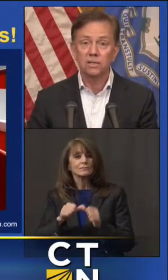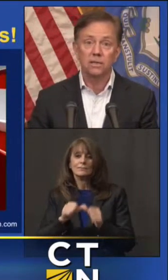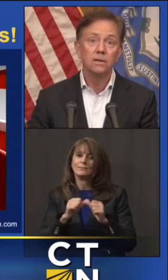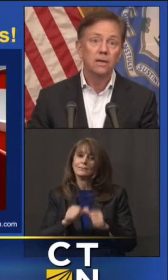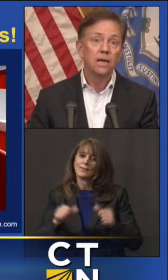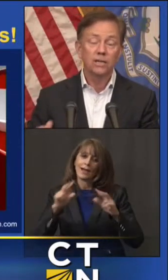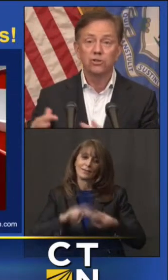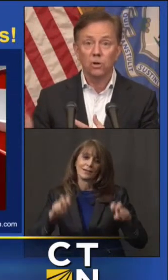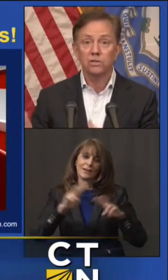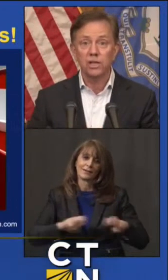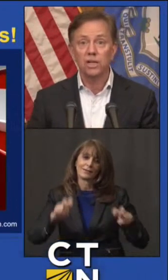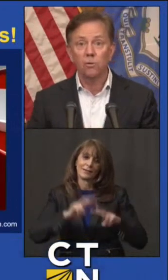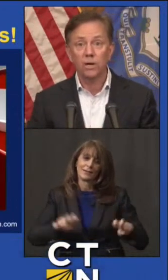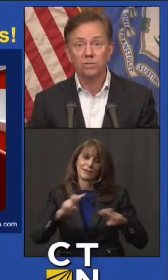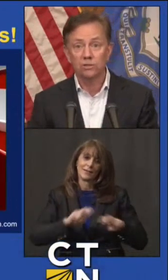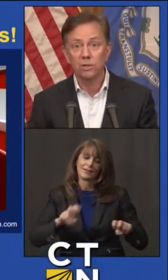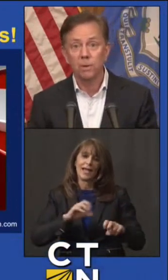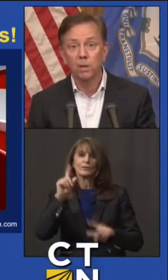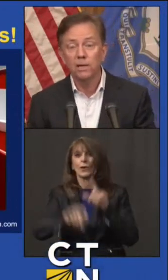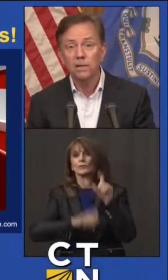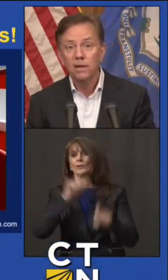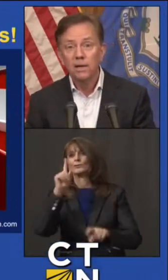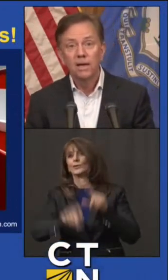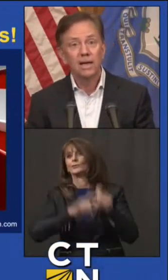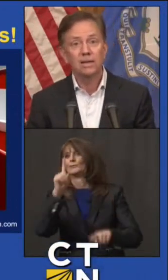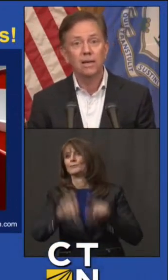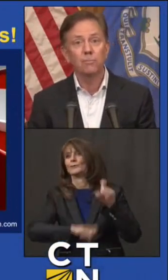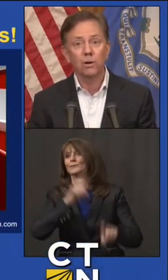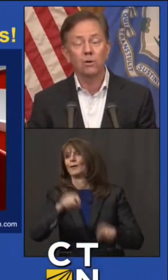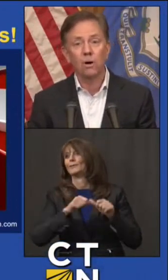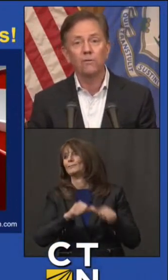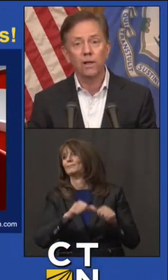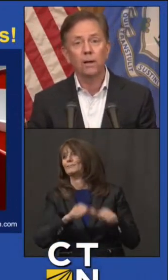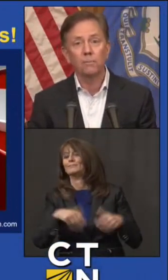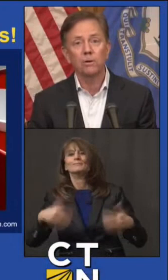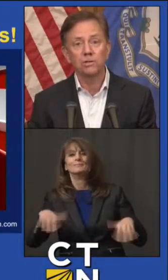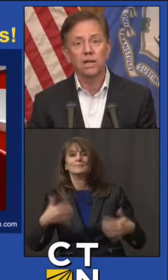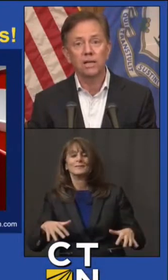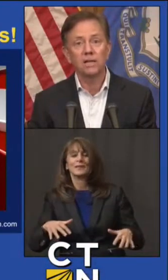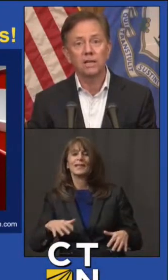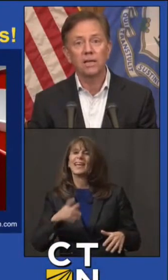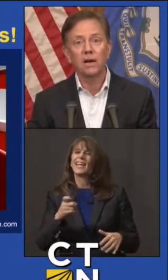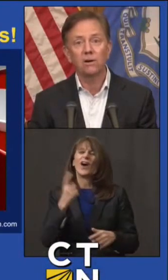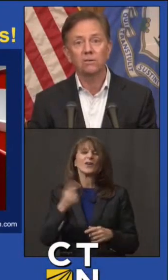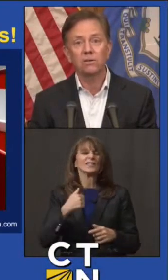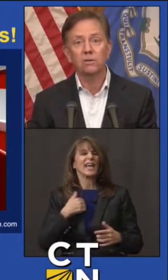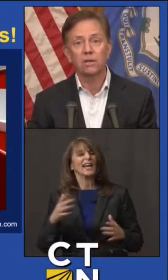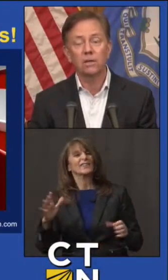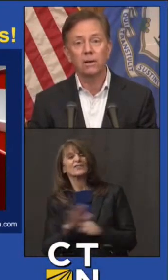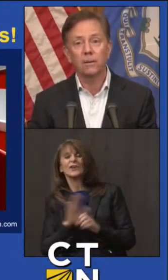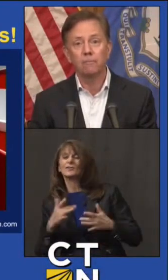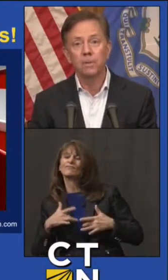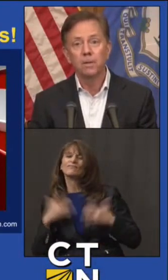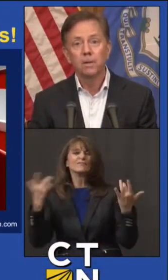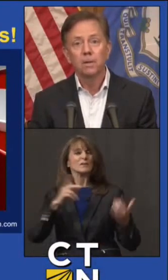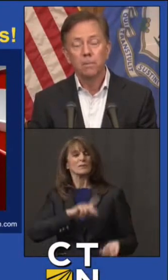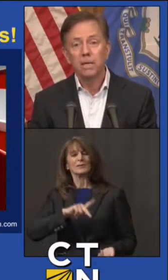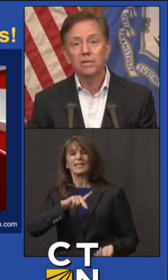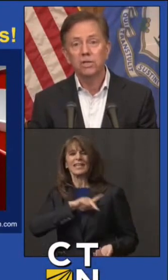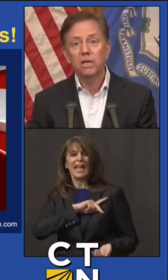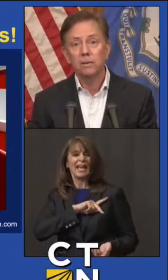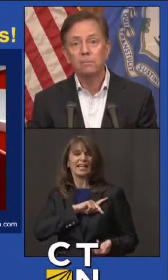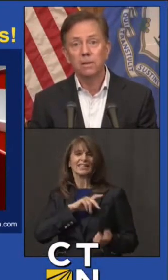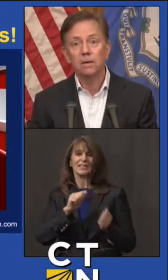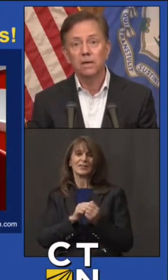and exhausting questions, to be blunt. And he brought an awful lot of personality and character to the